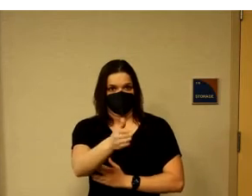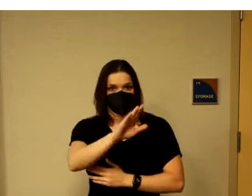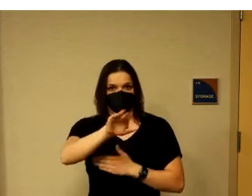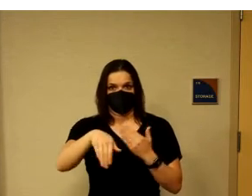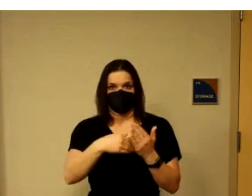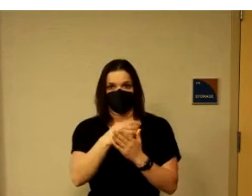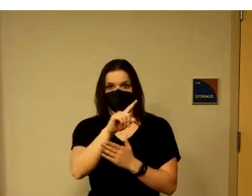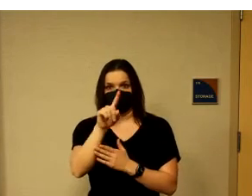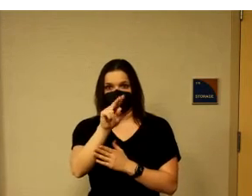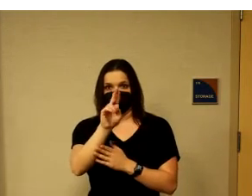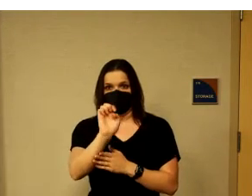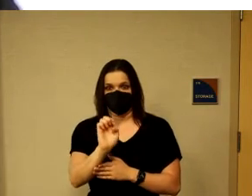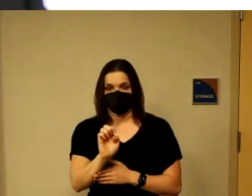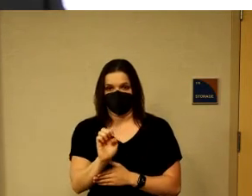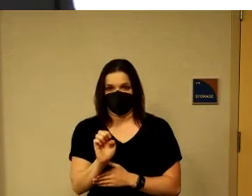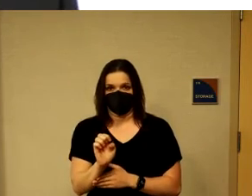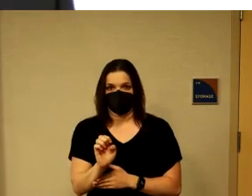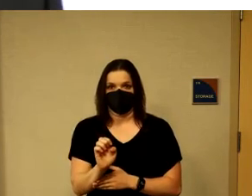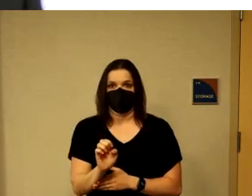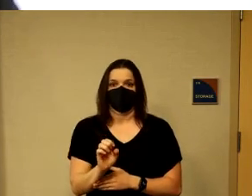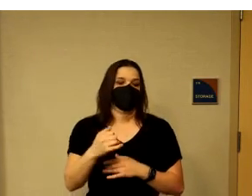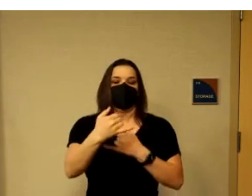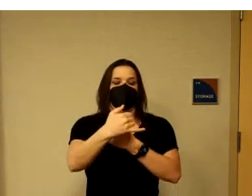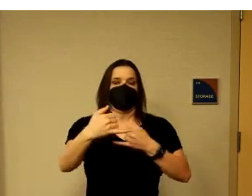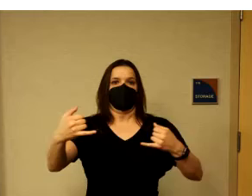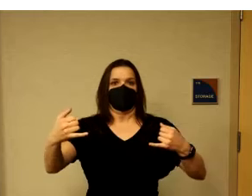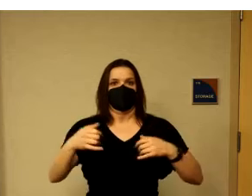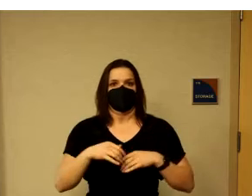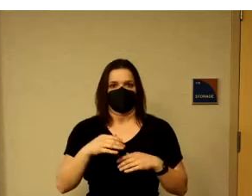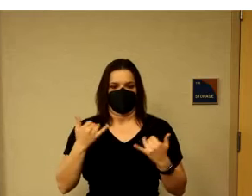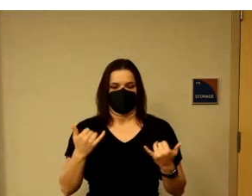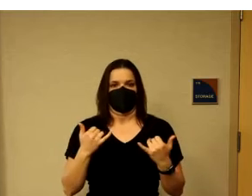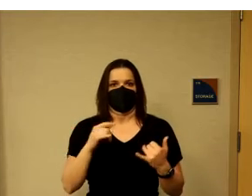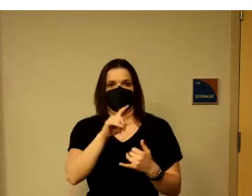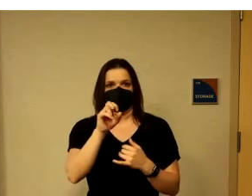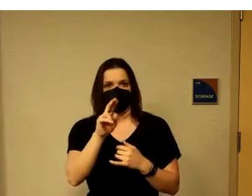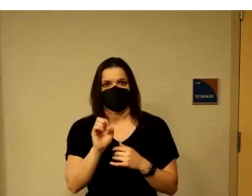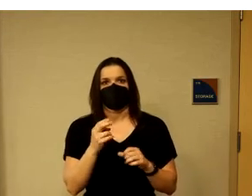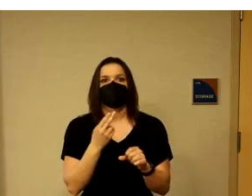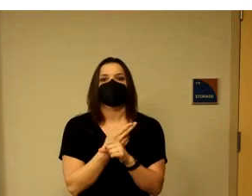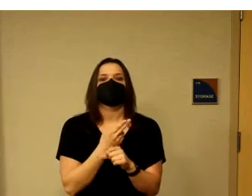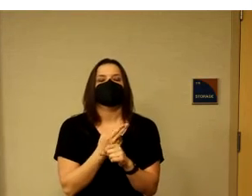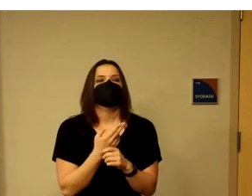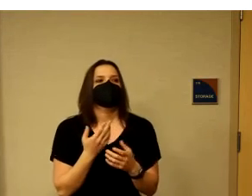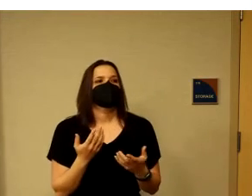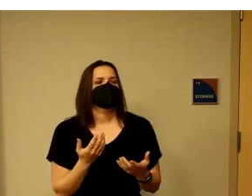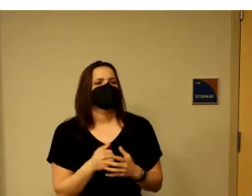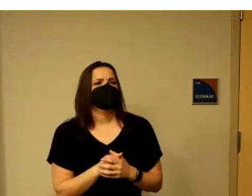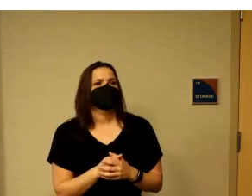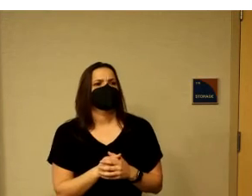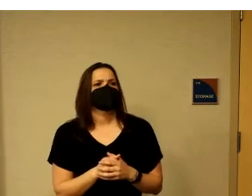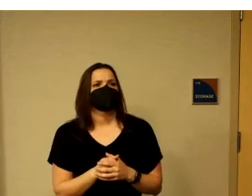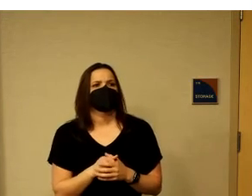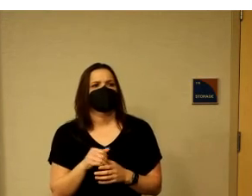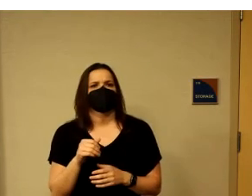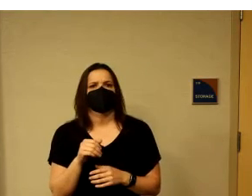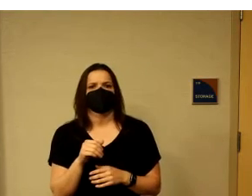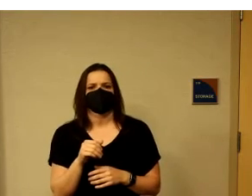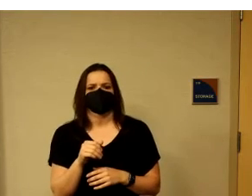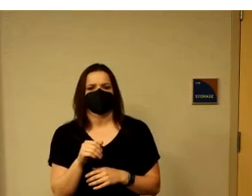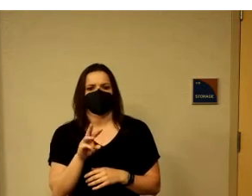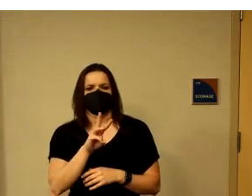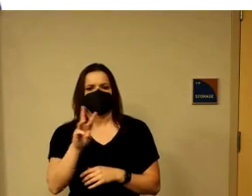zones. Identifiable boundaries. The current zone are represented using influable boundaries